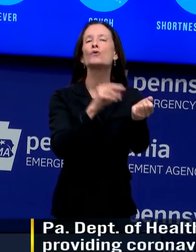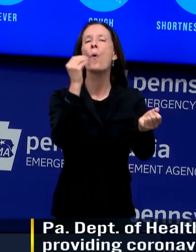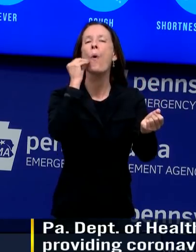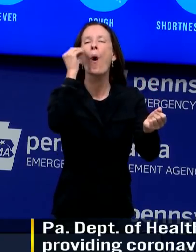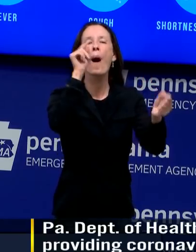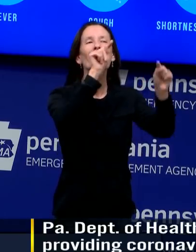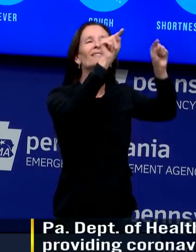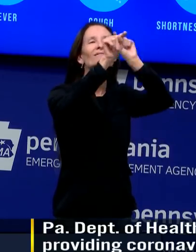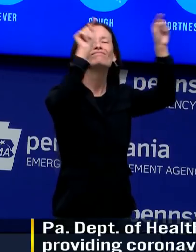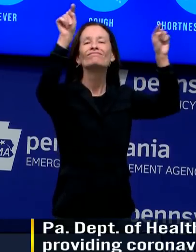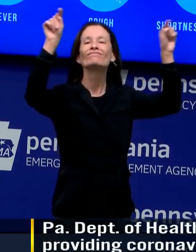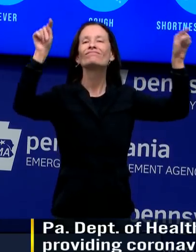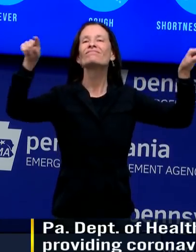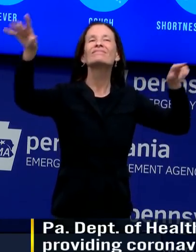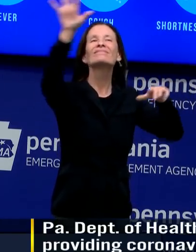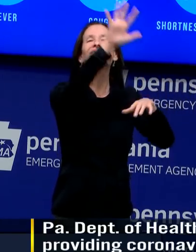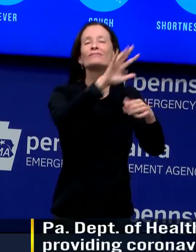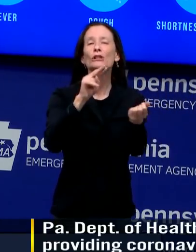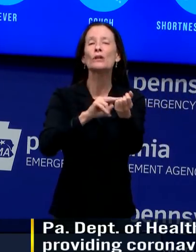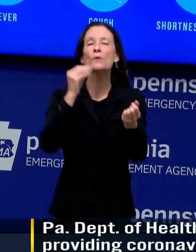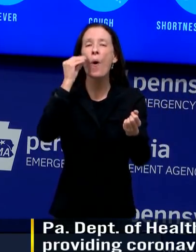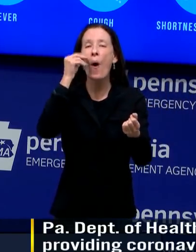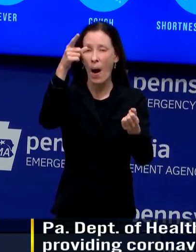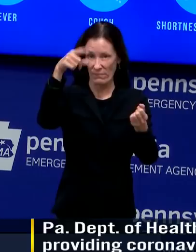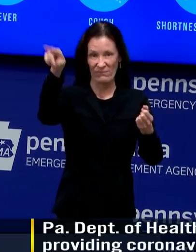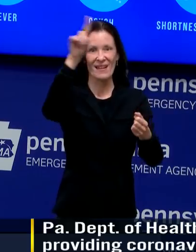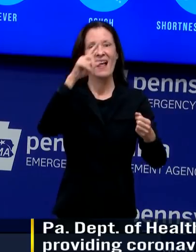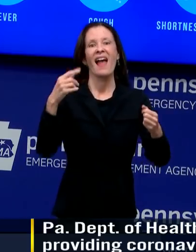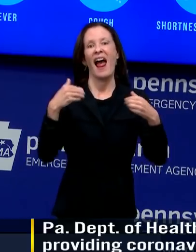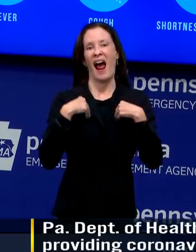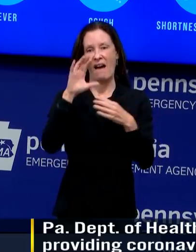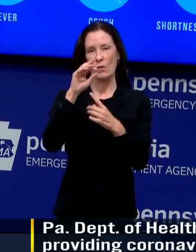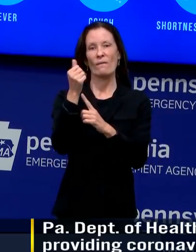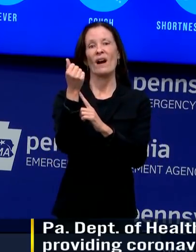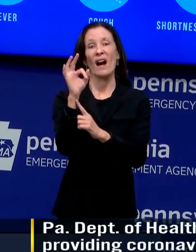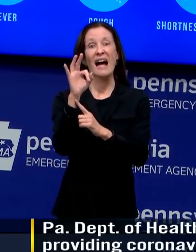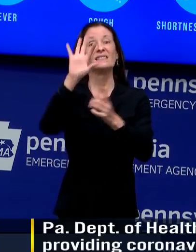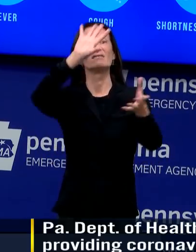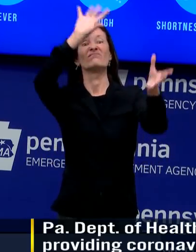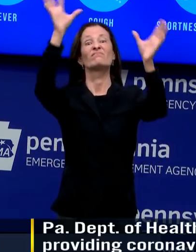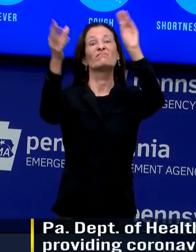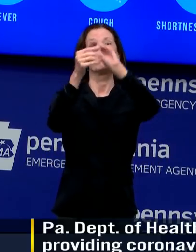homes and personal care homes. To date, tragically, we have